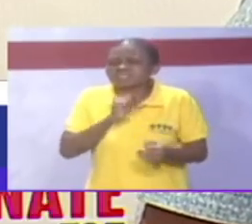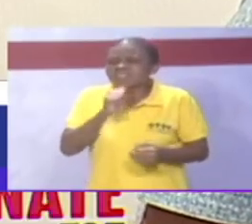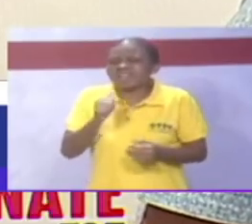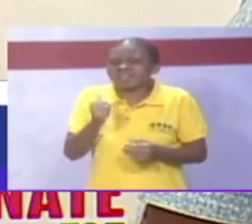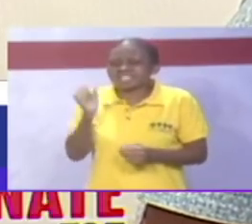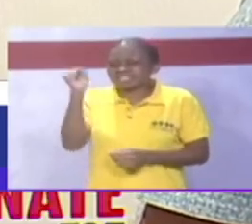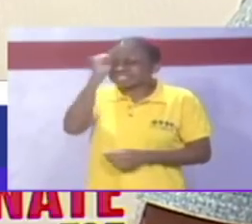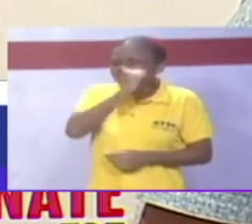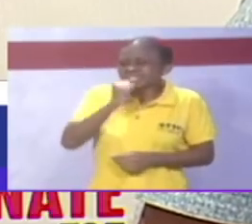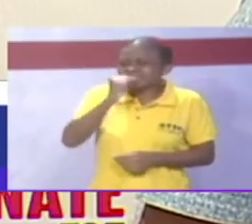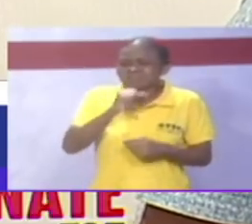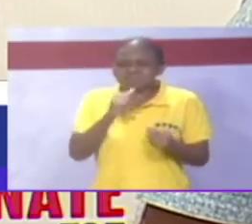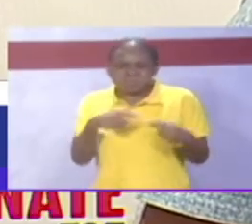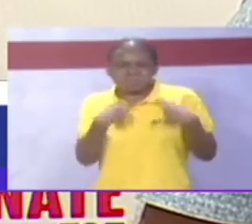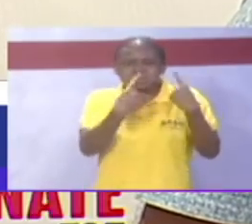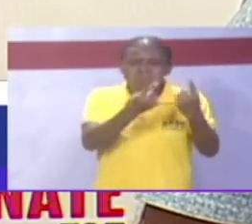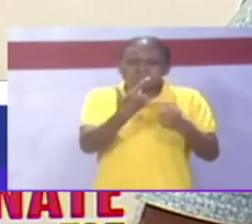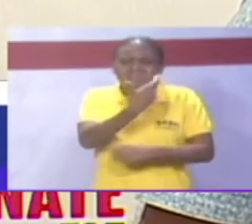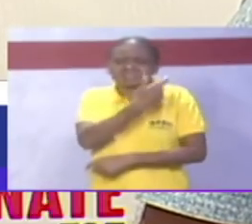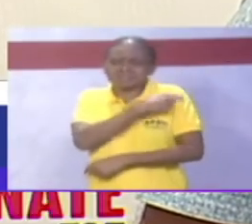I am now have to live with